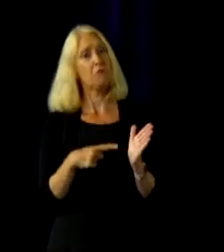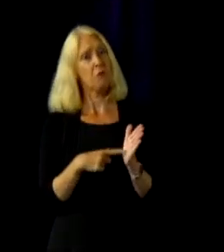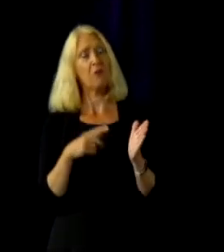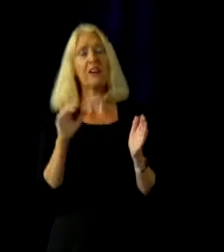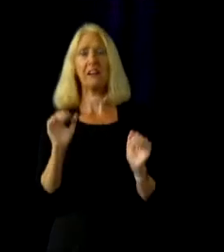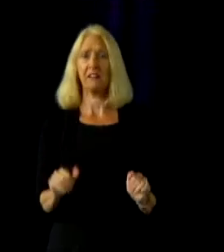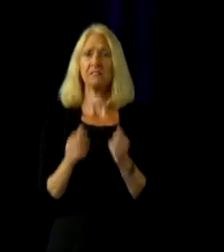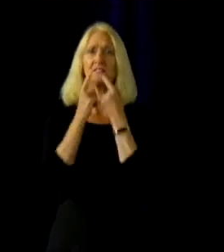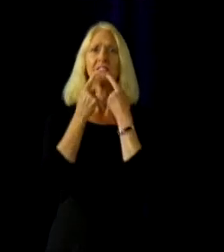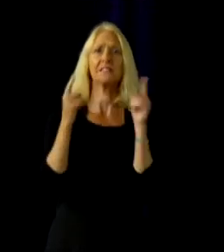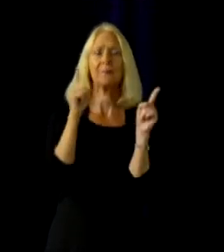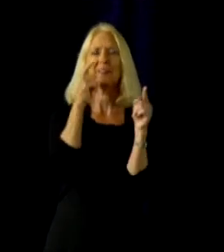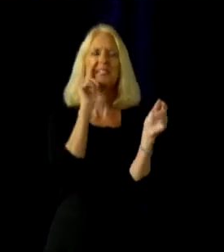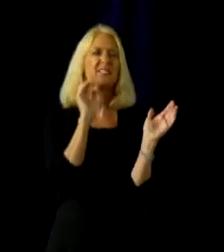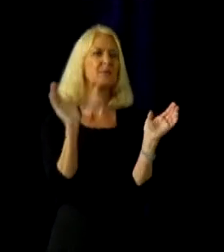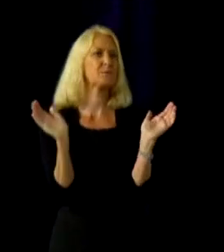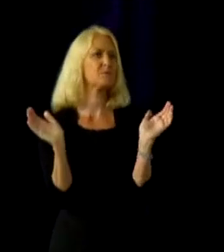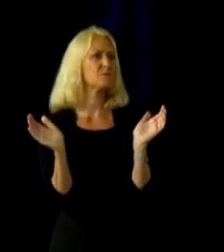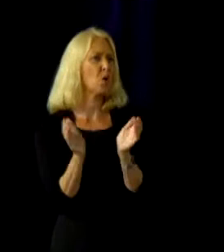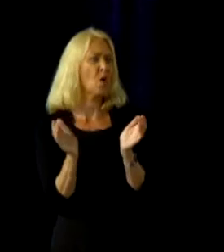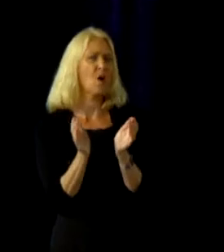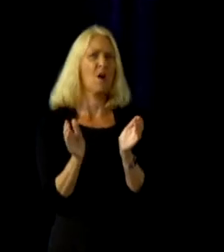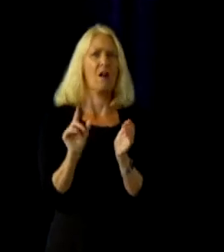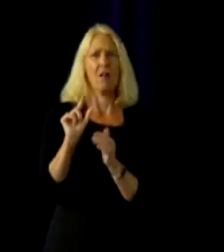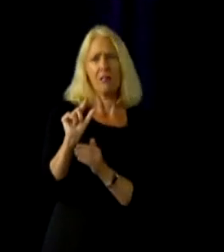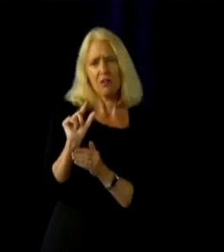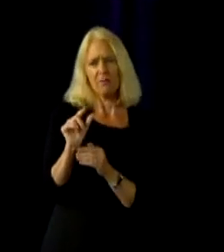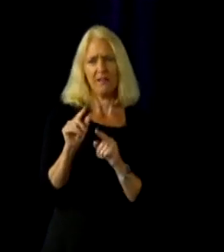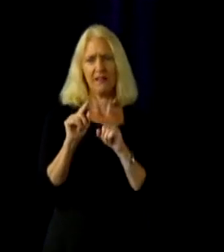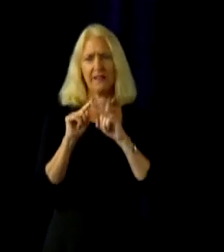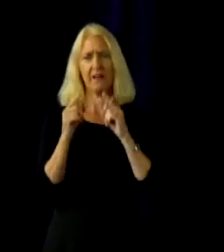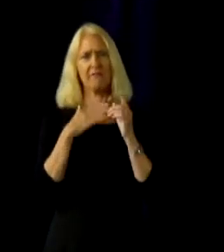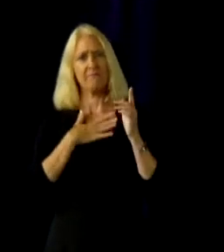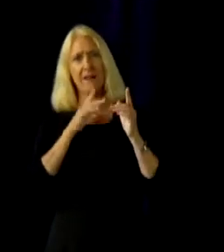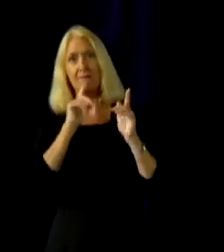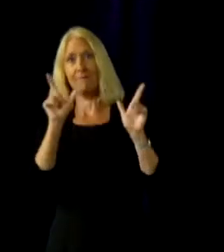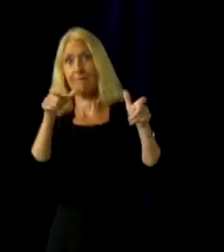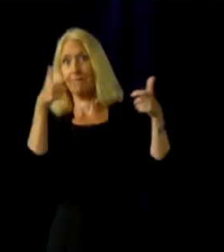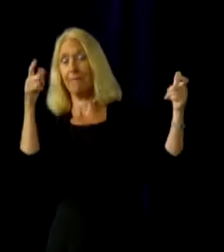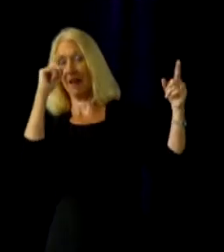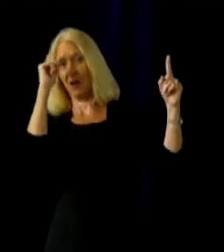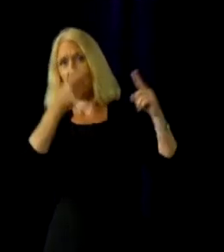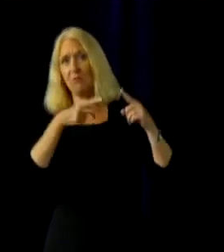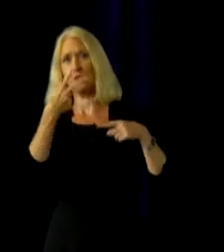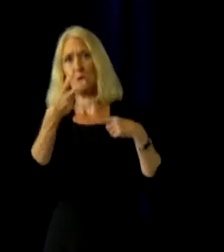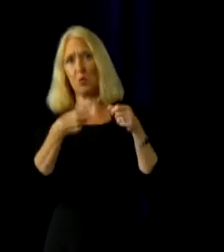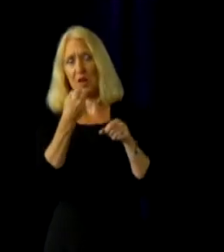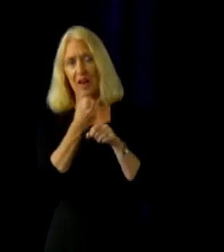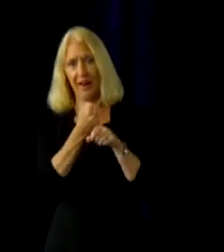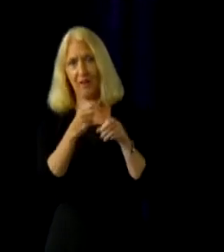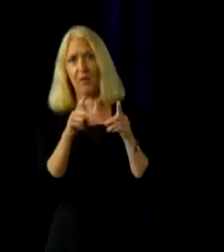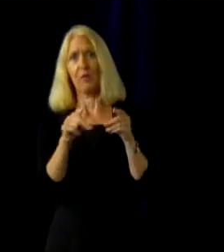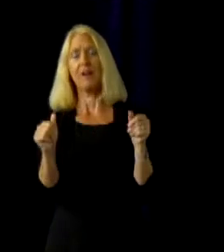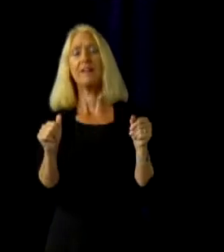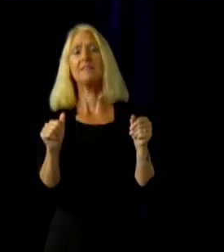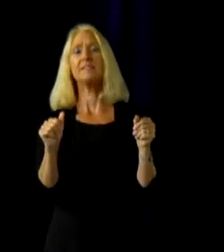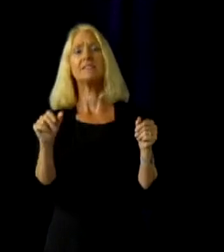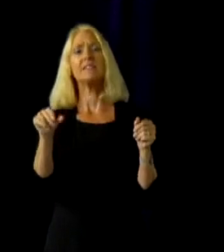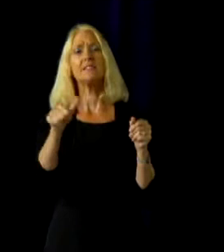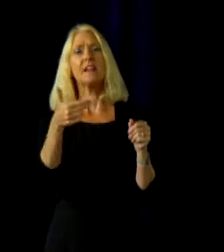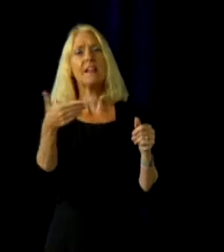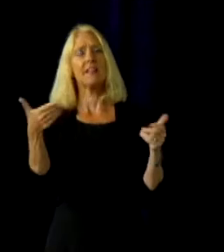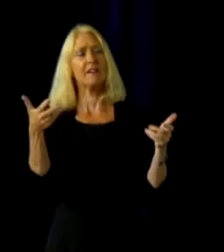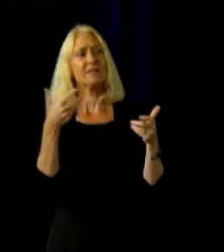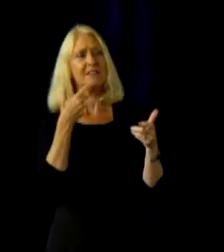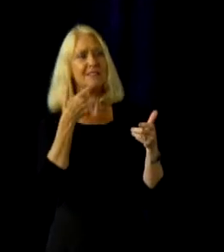achievable because it was a small dose of what I was aiming for, which was my two-year degree. The other thing I want to say, and I know it's been a